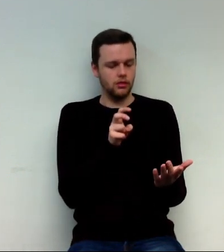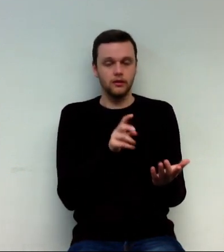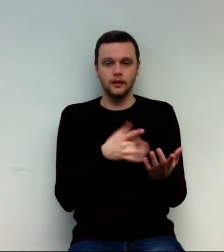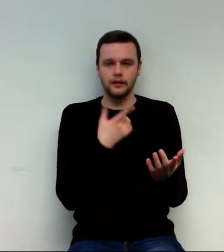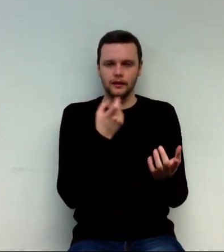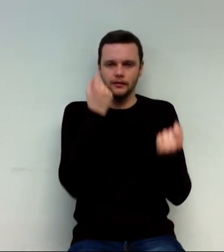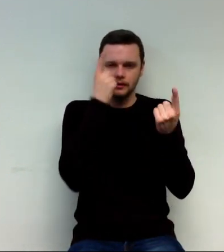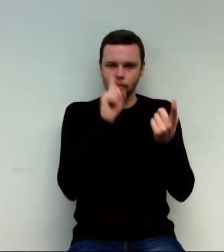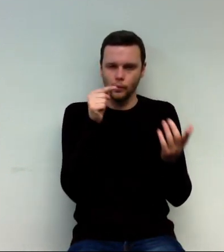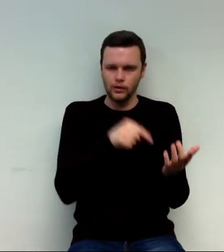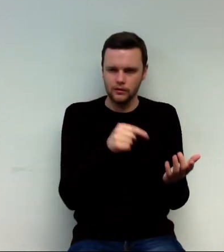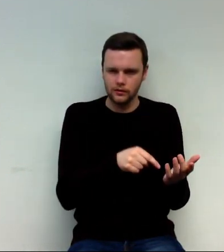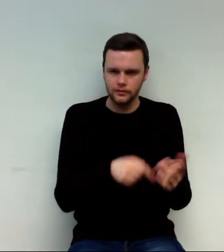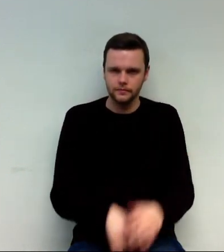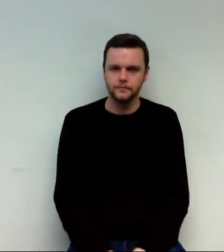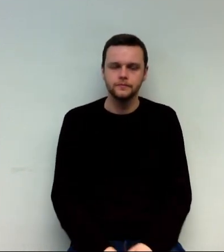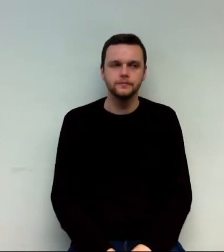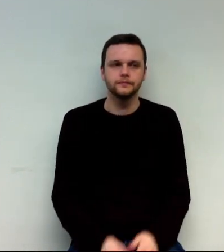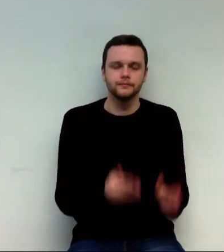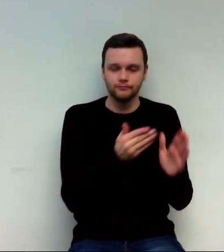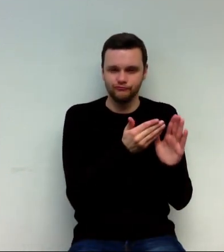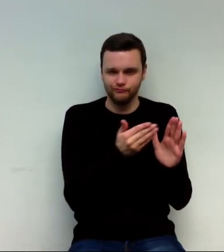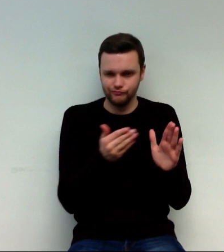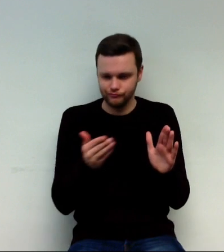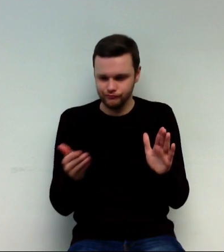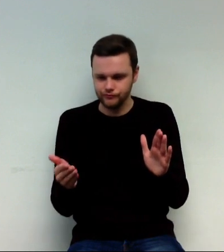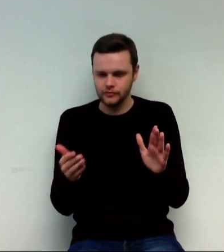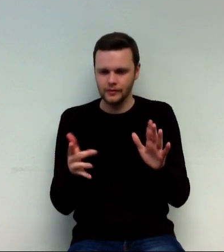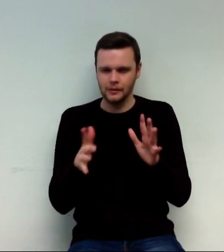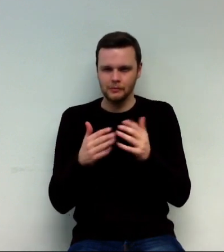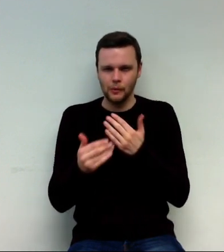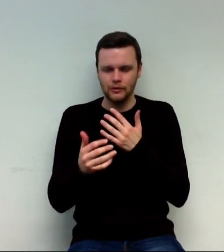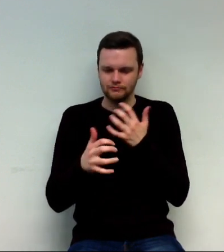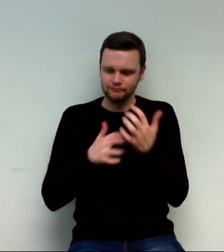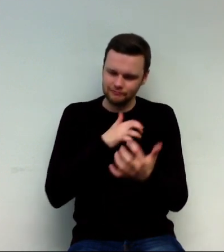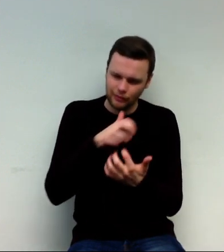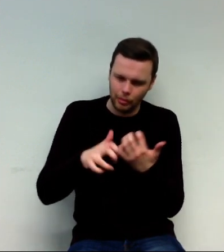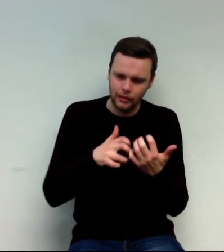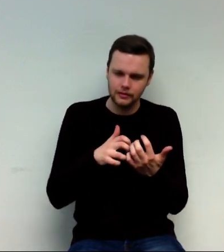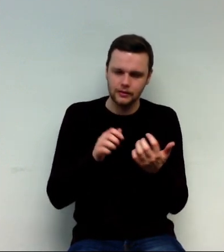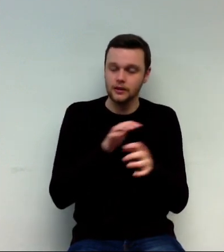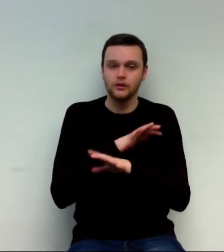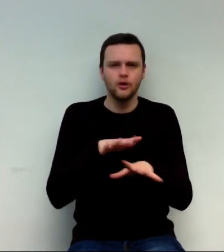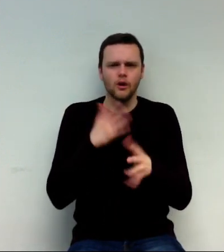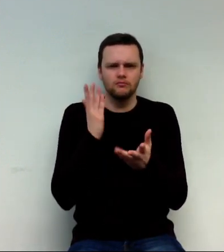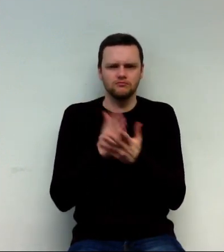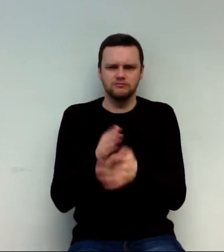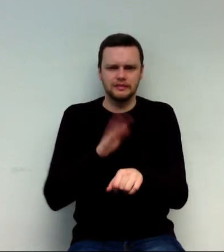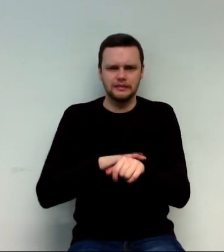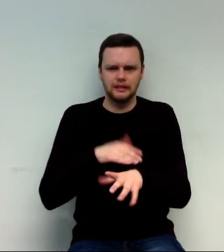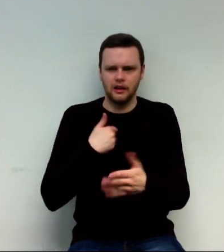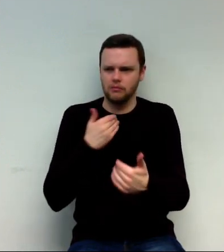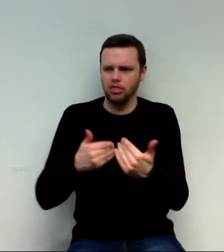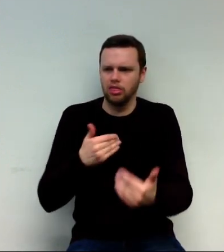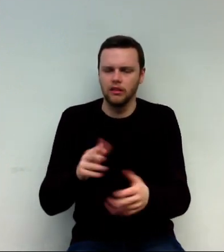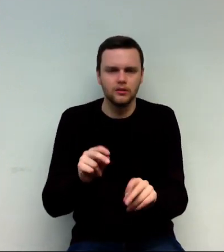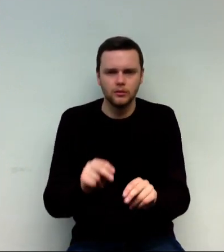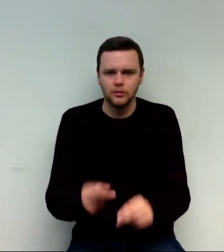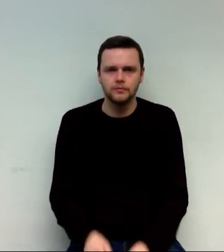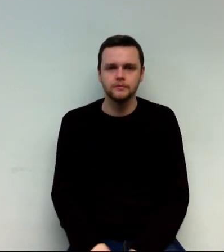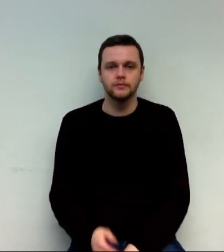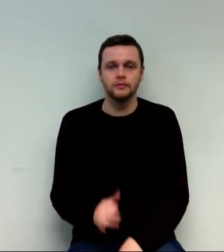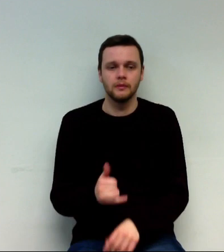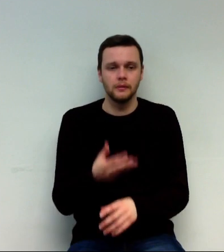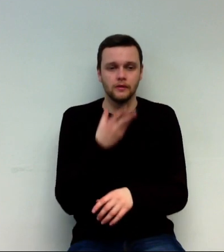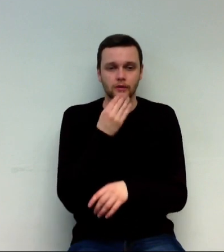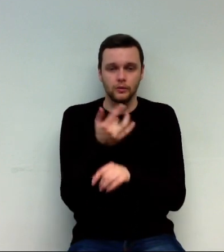there. Moving sort of down the spectrum to things that are slightly more complex but not super time consuming. If you are shooting video, whether